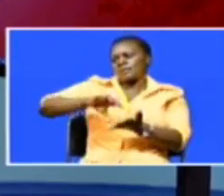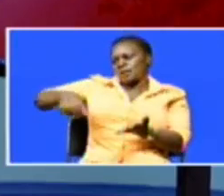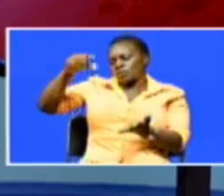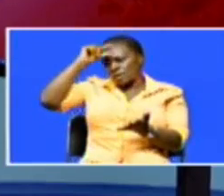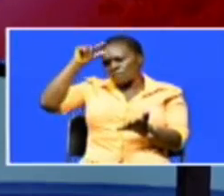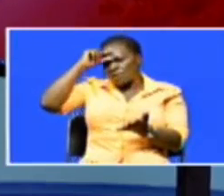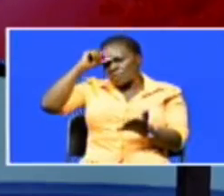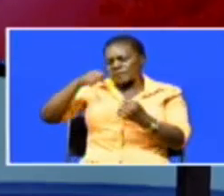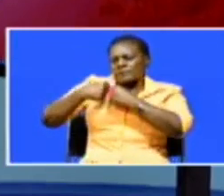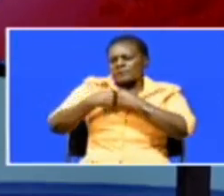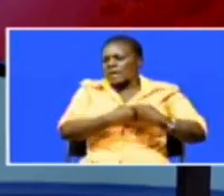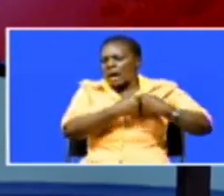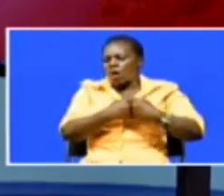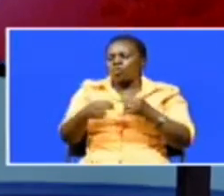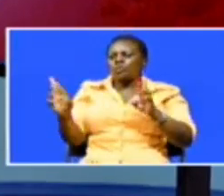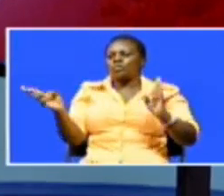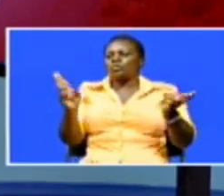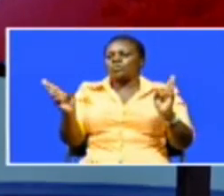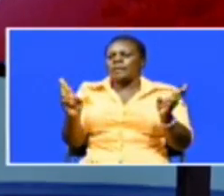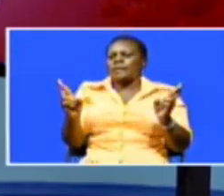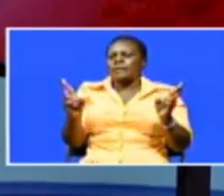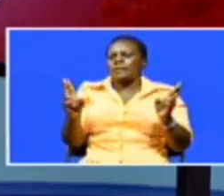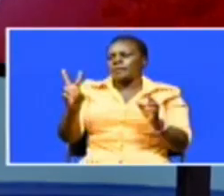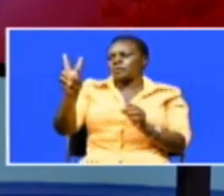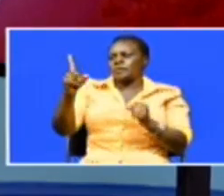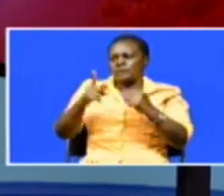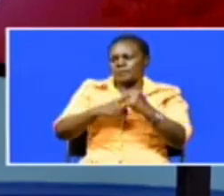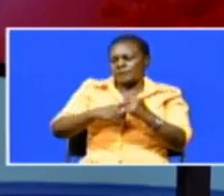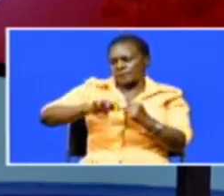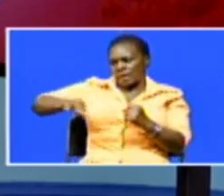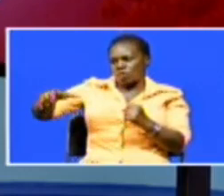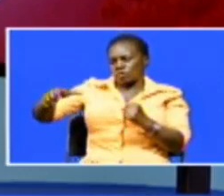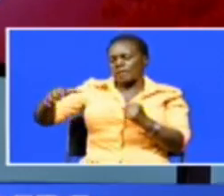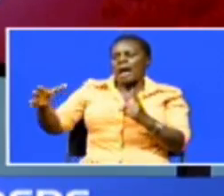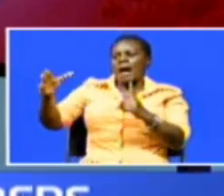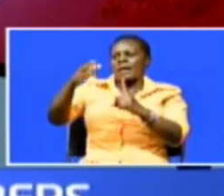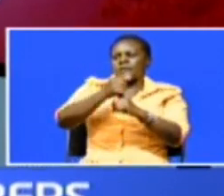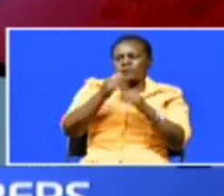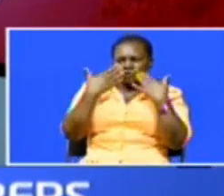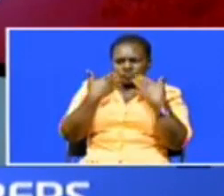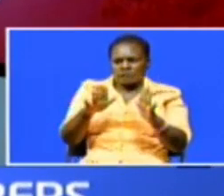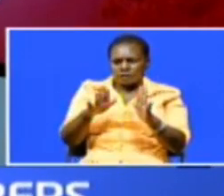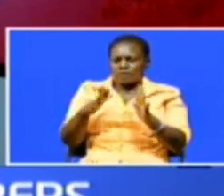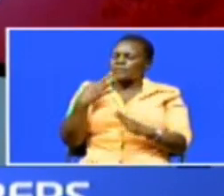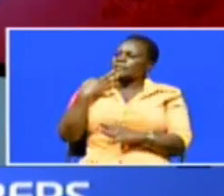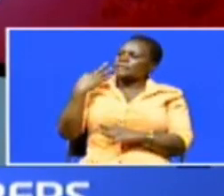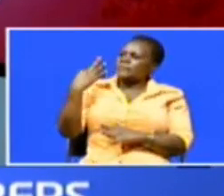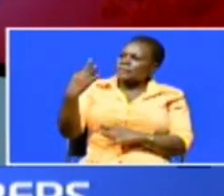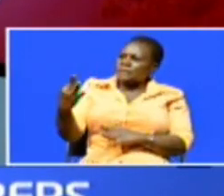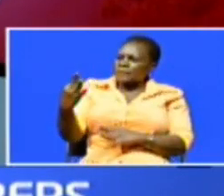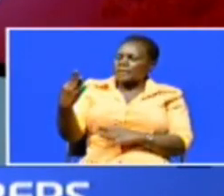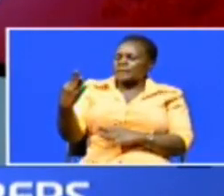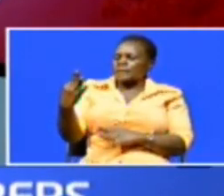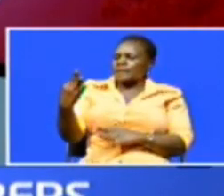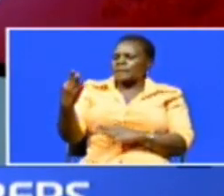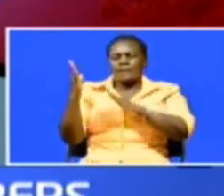Governments scramble to up their preparedness levels. So far, 26 counties have attained or surpassed the required minimum 300 isolation bed